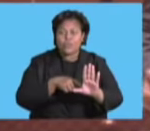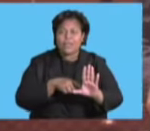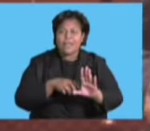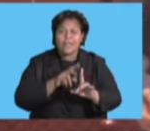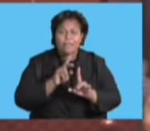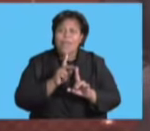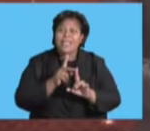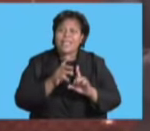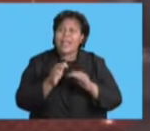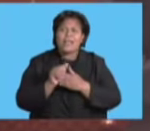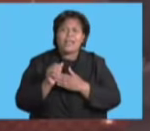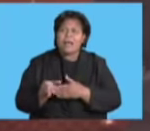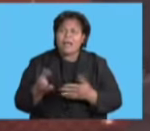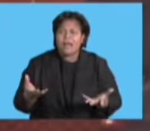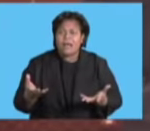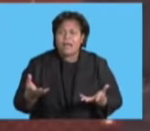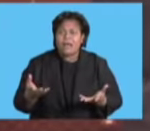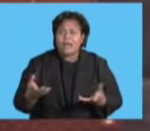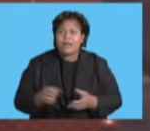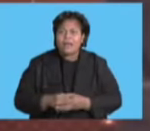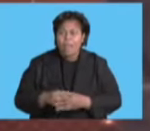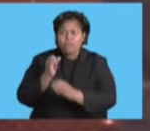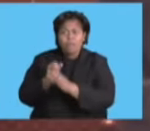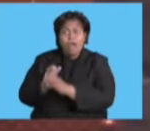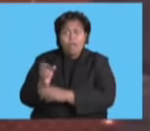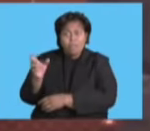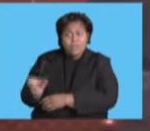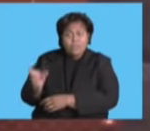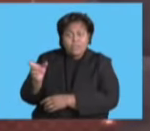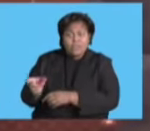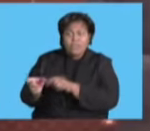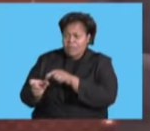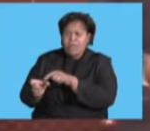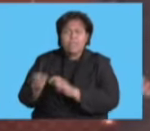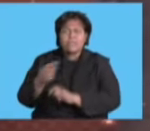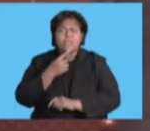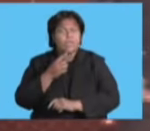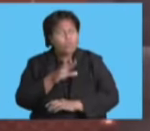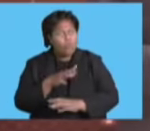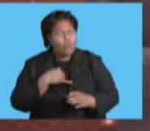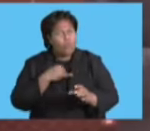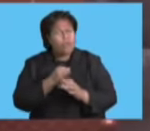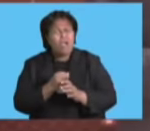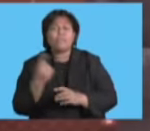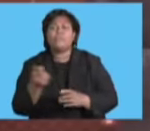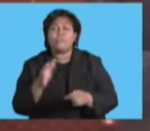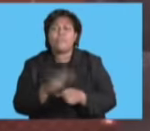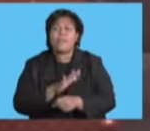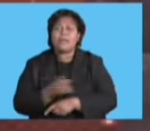Mr. Speaker, the perpetrator carrying out the act described as a crime was the Honourable Prime